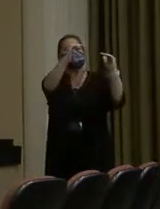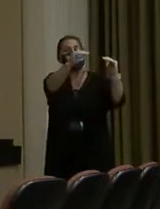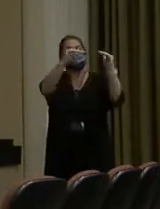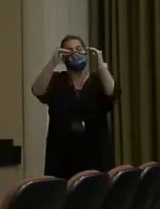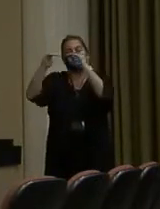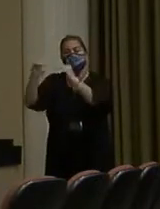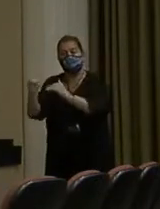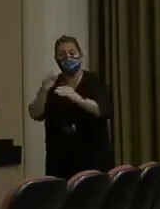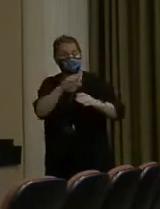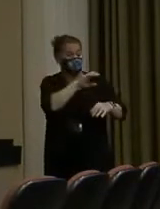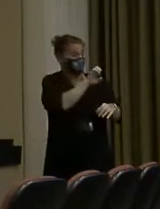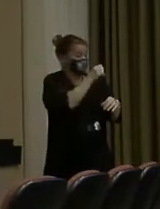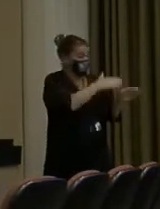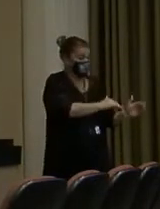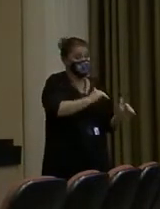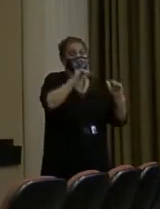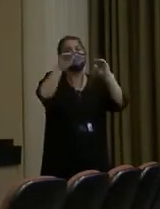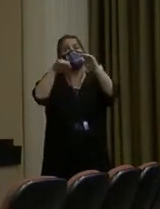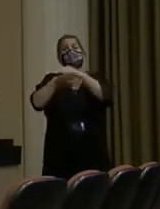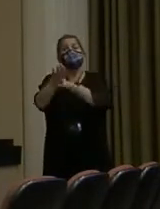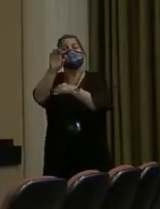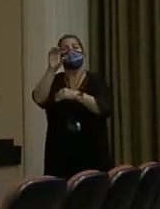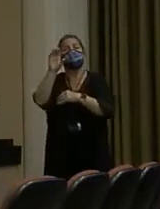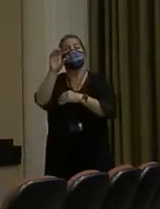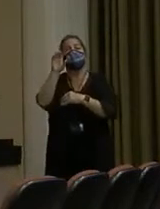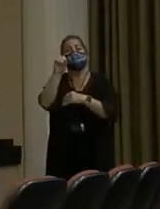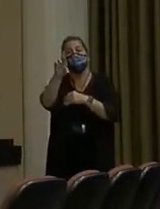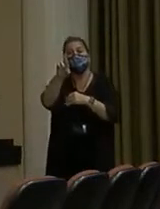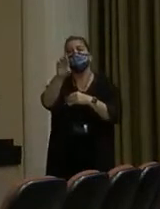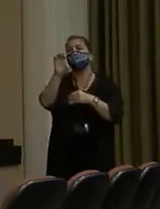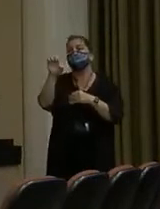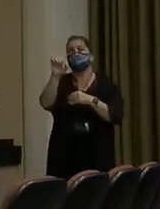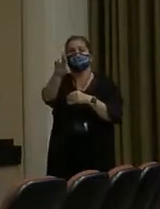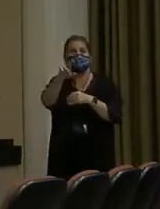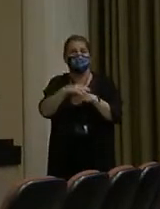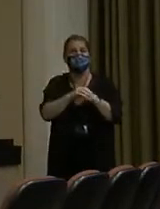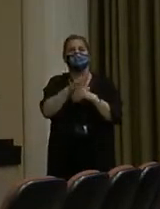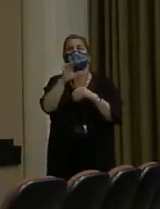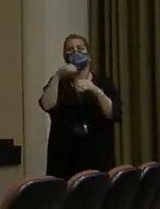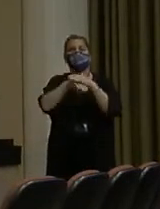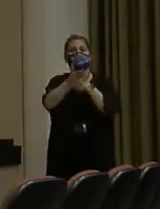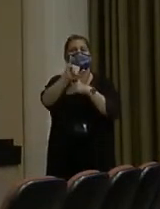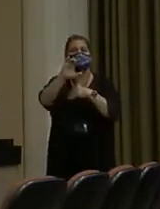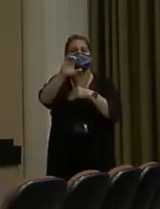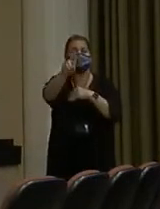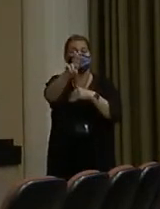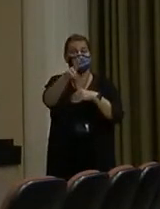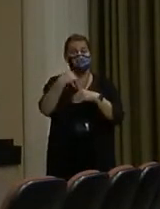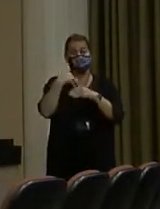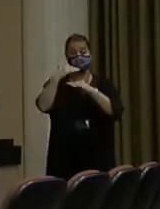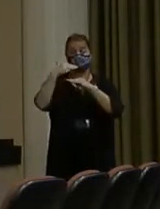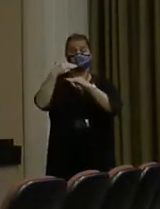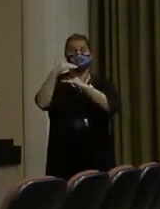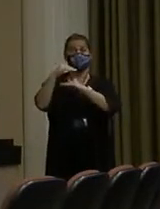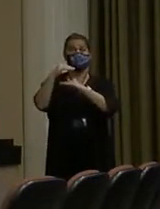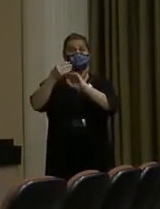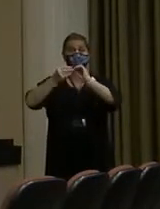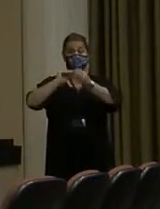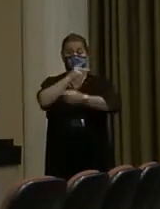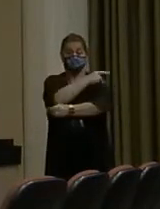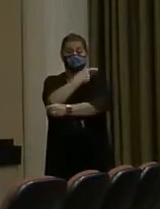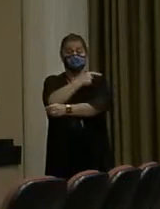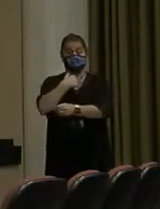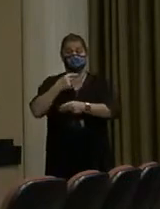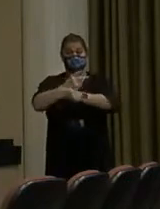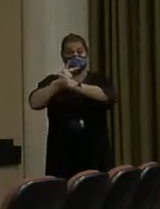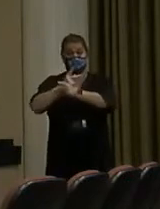we can bring more ER patients into your OR? And so as you were saying, yes, I have a finite number of patients that I could take care of.